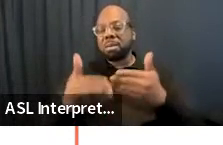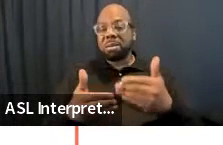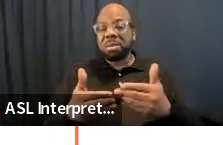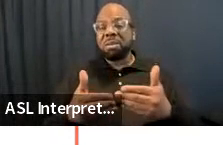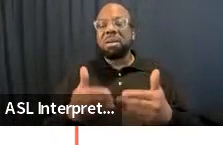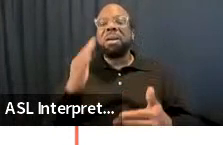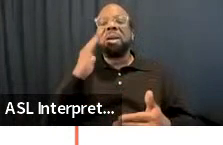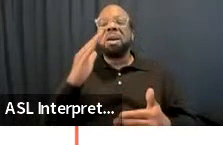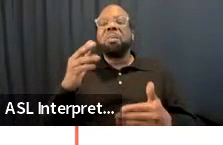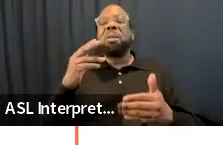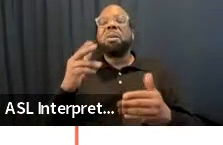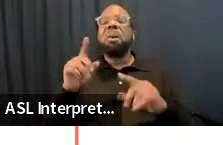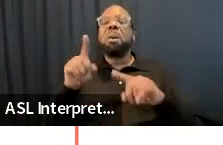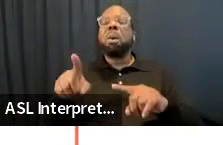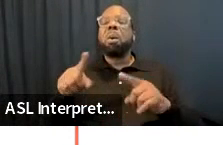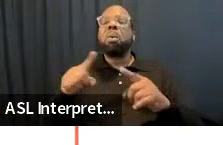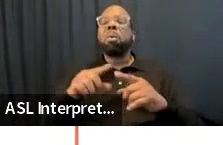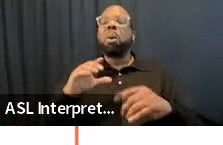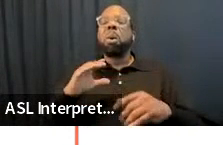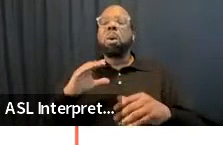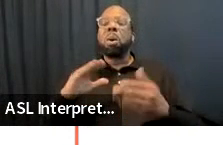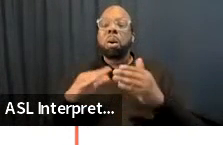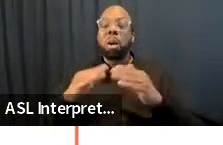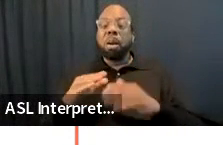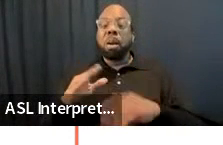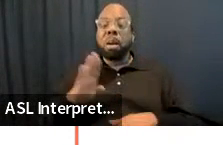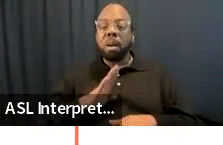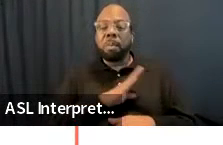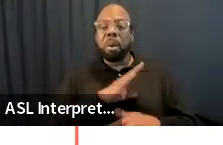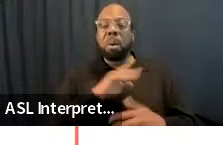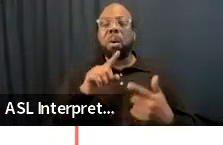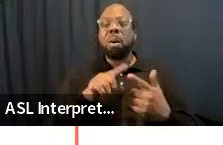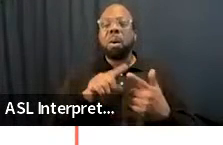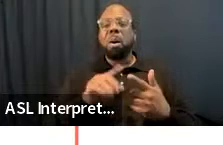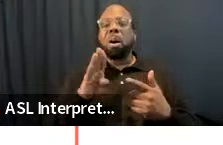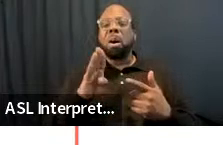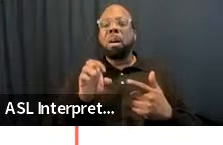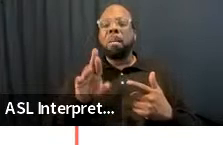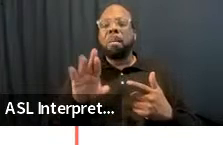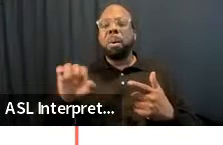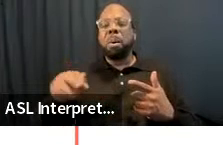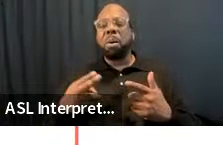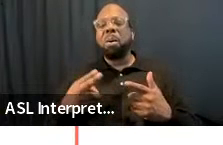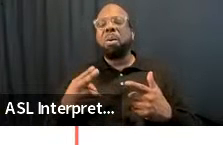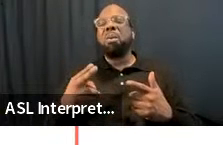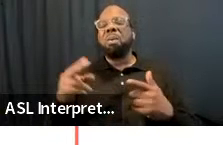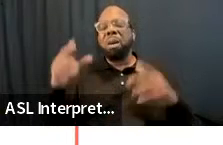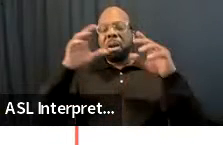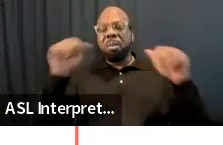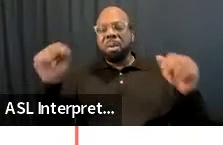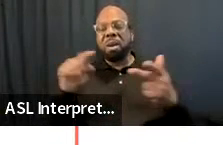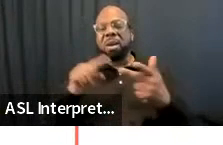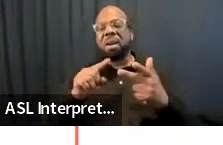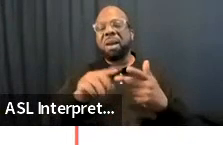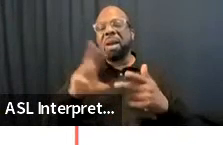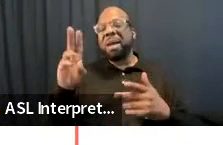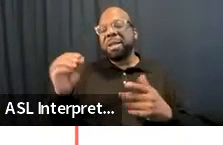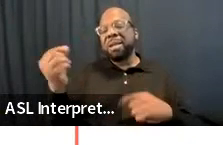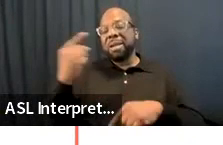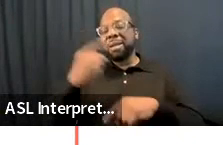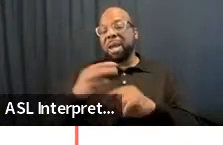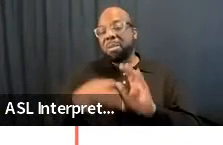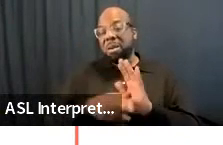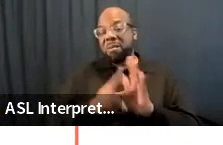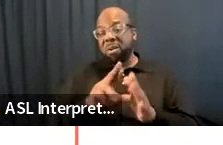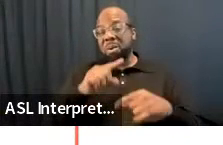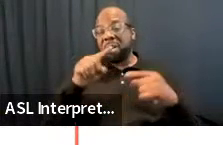it will go to the community boards, it will go to the borough presidents for a 60-day review. Once that review is